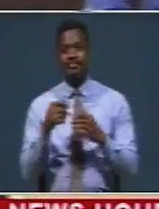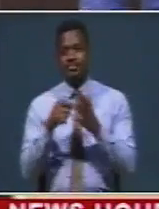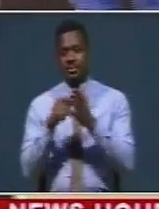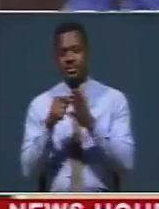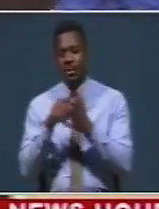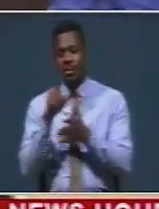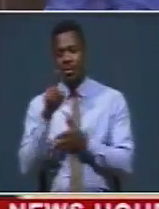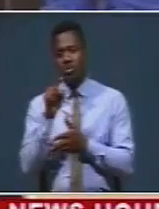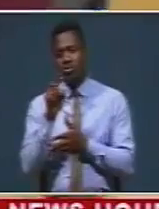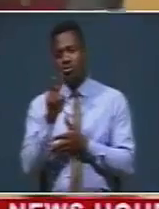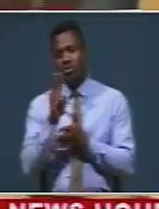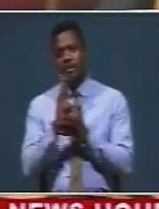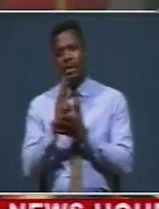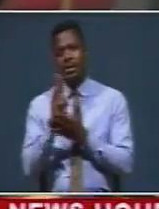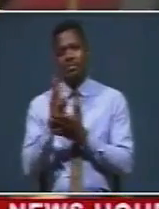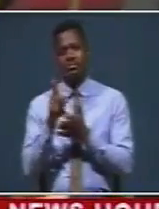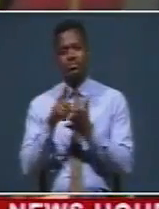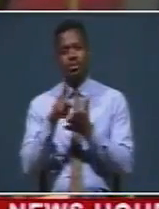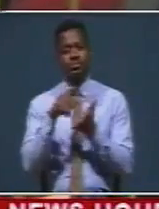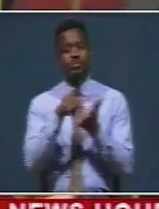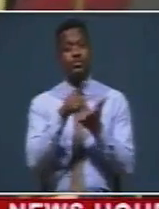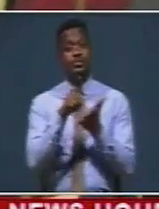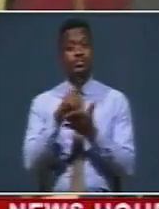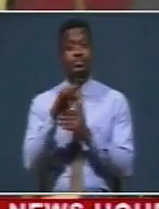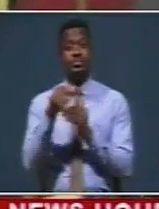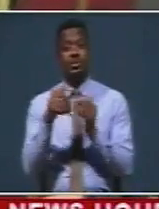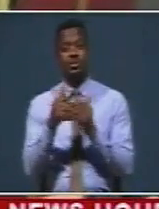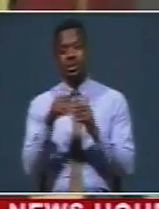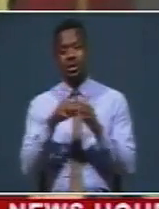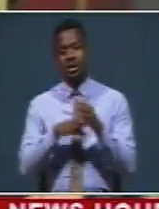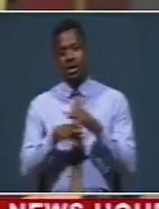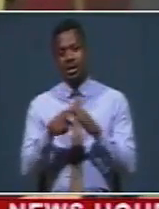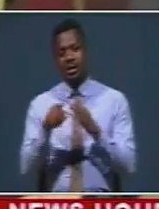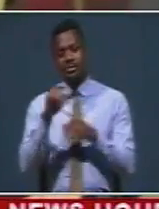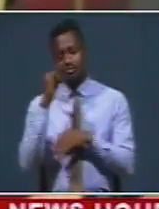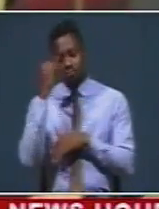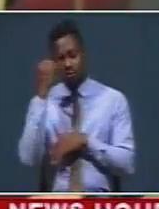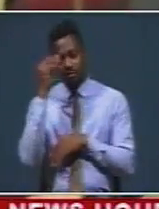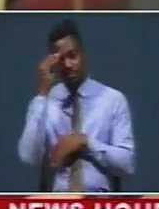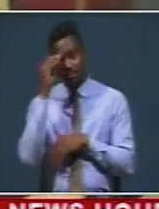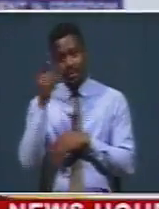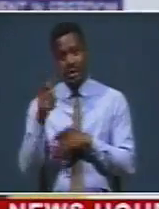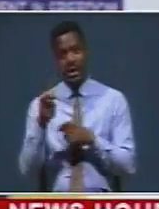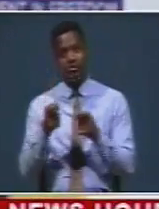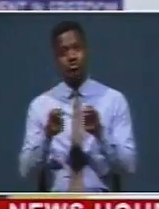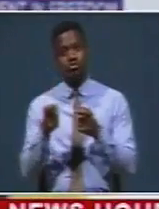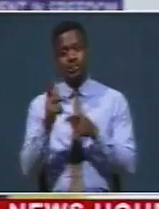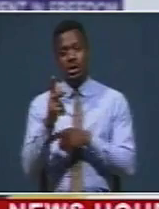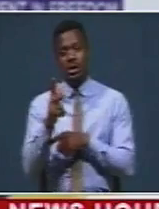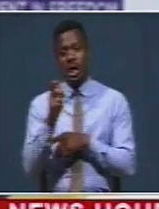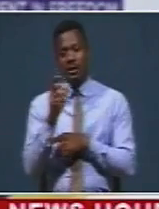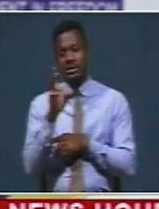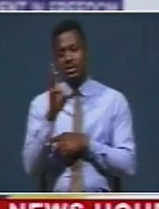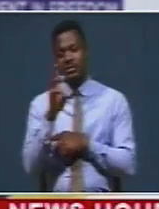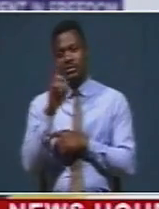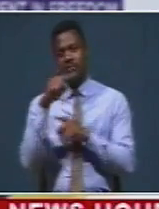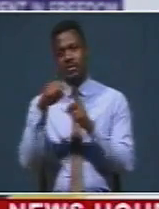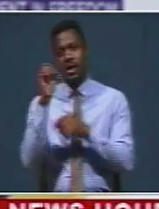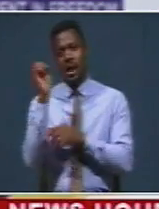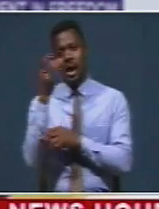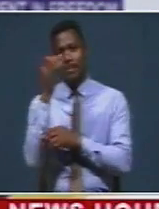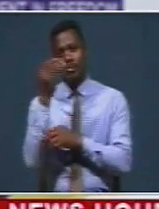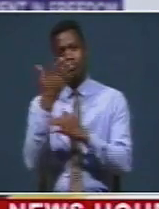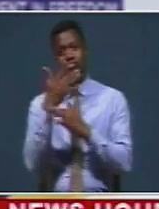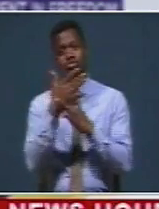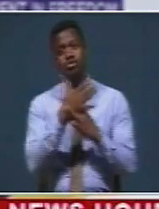1.2 billion debt accrued under the erstwhile Mahama administration. 307 ambulances were